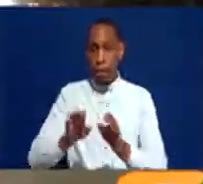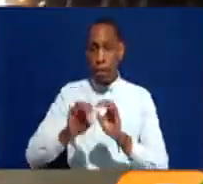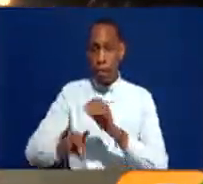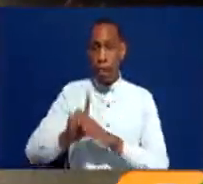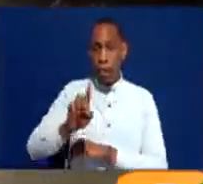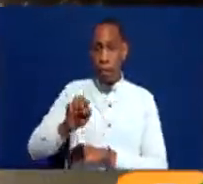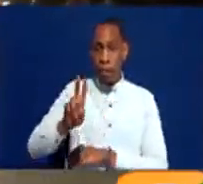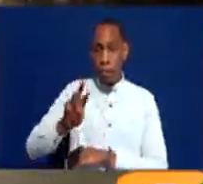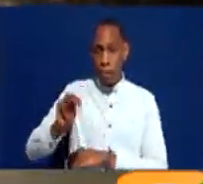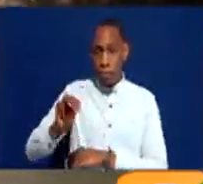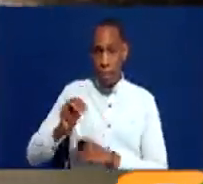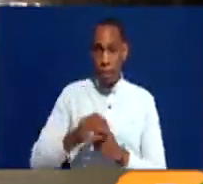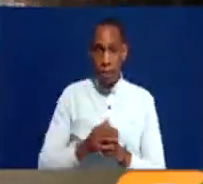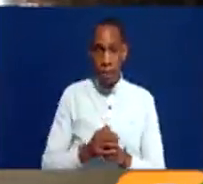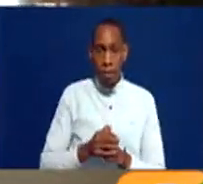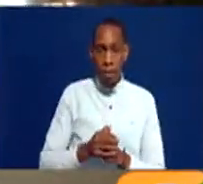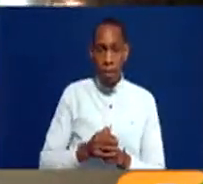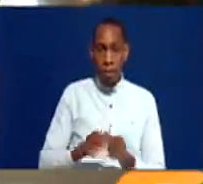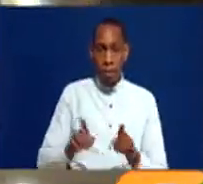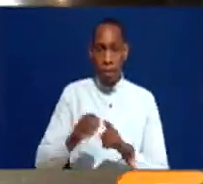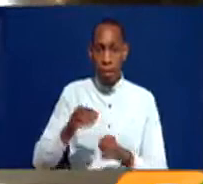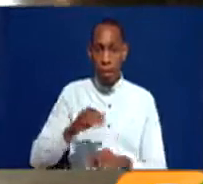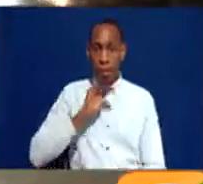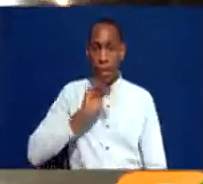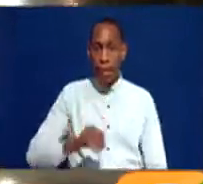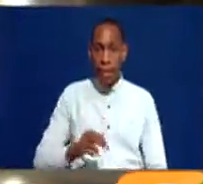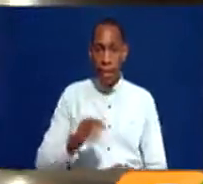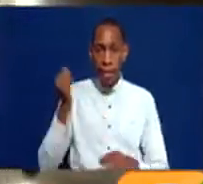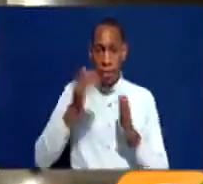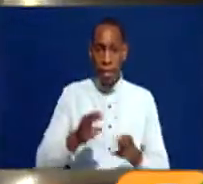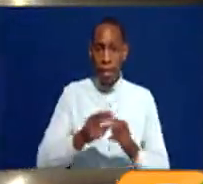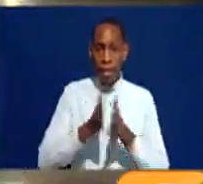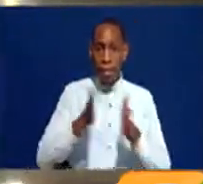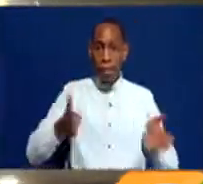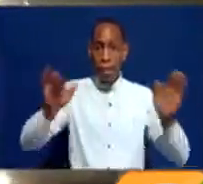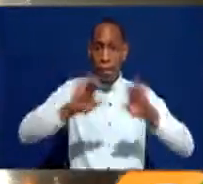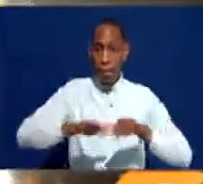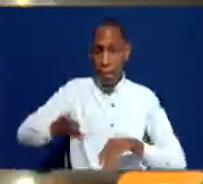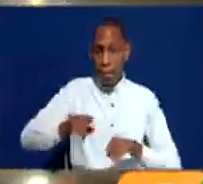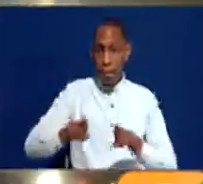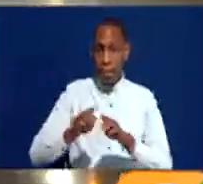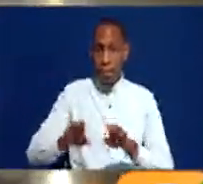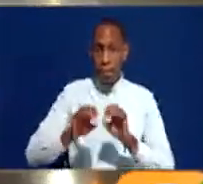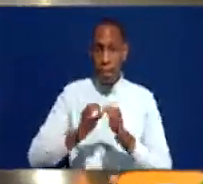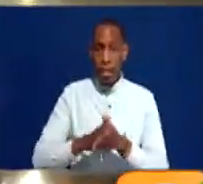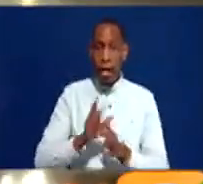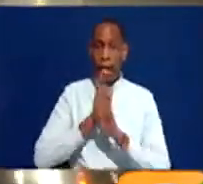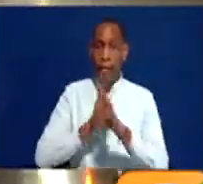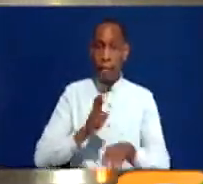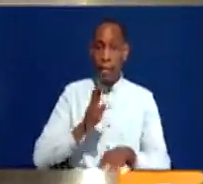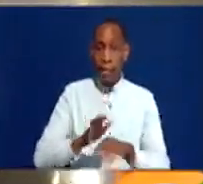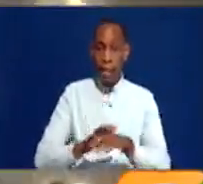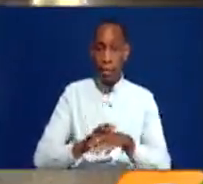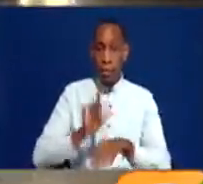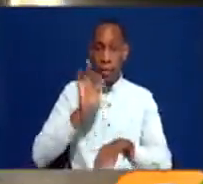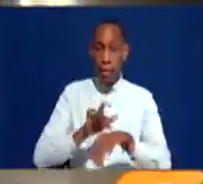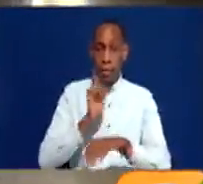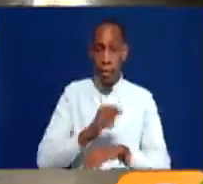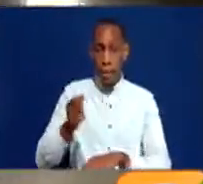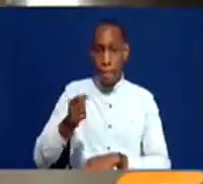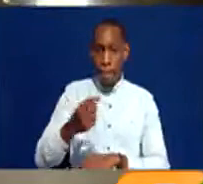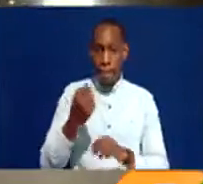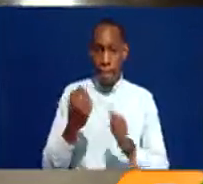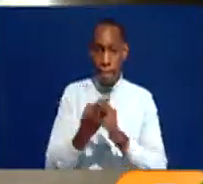1.2 million. The son of a prominent politician from the Rift Valley region also reported being a victim in December